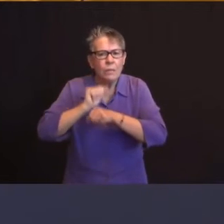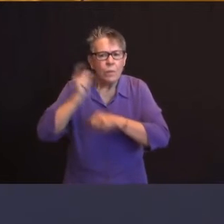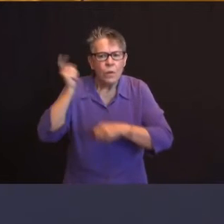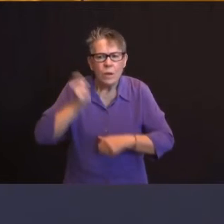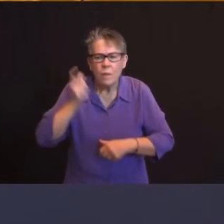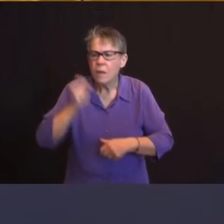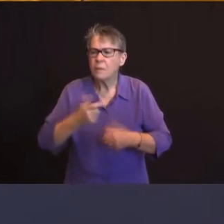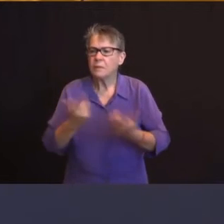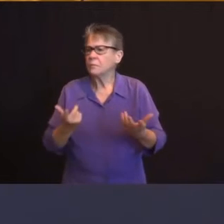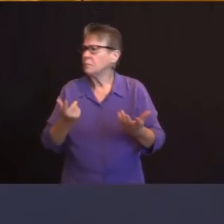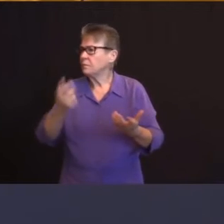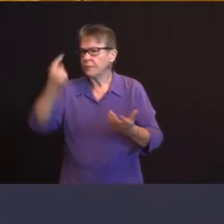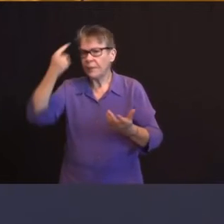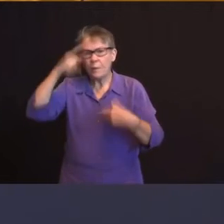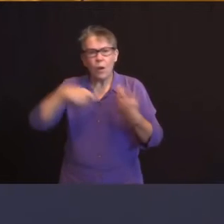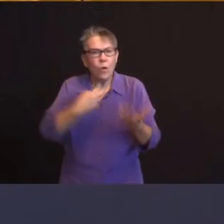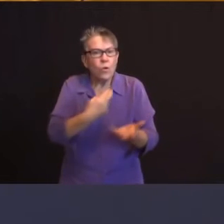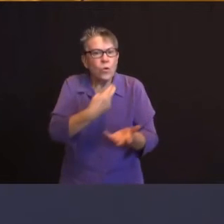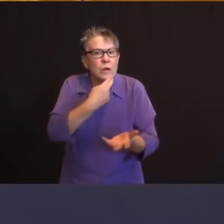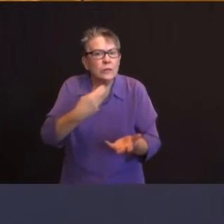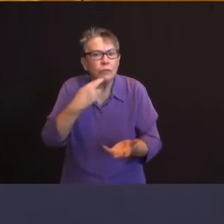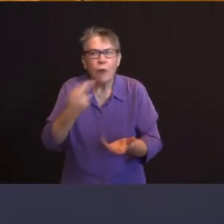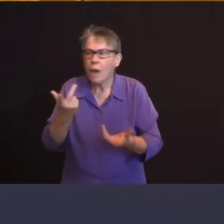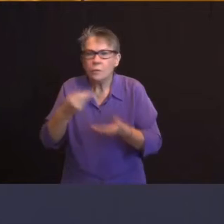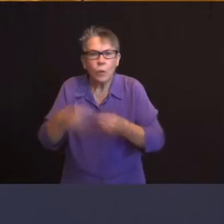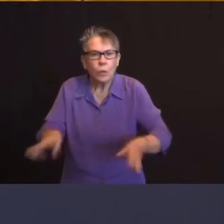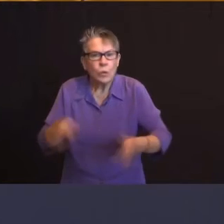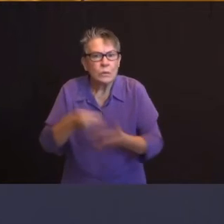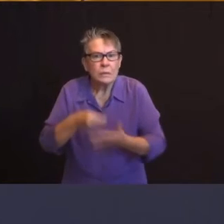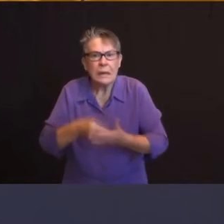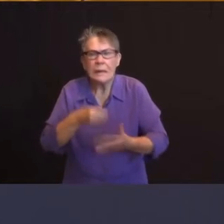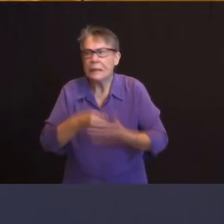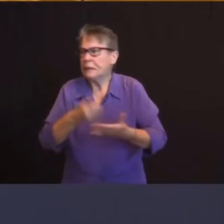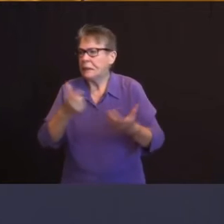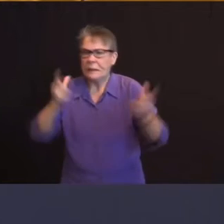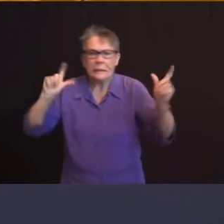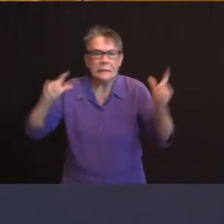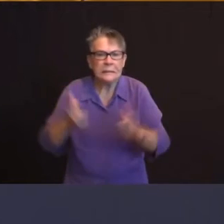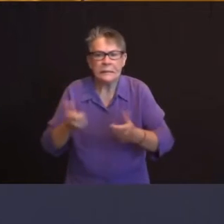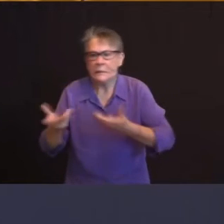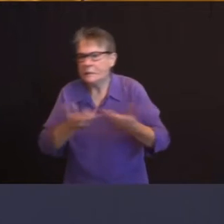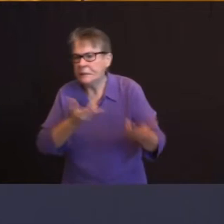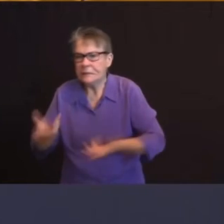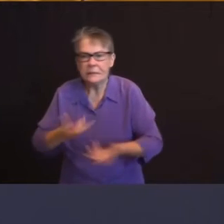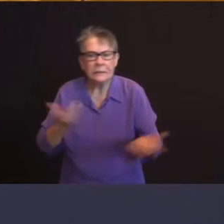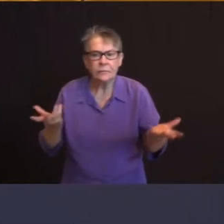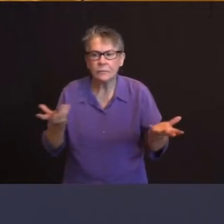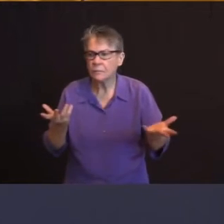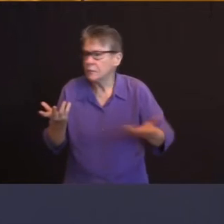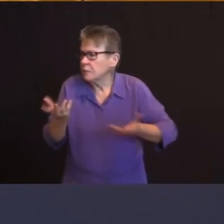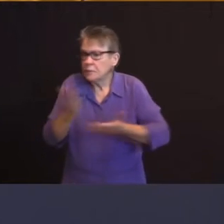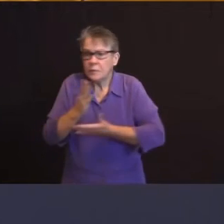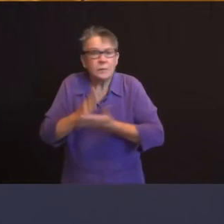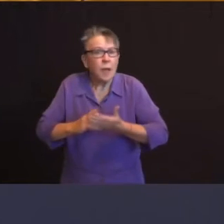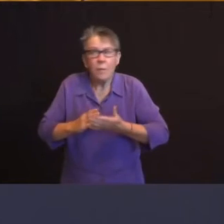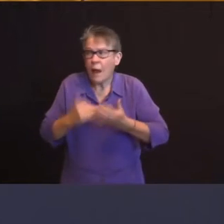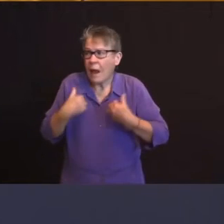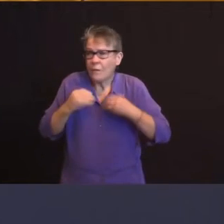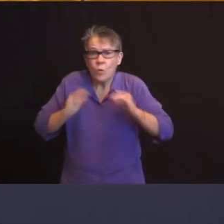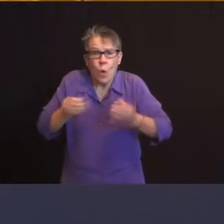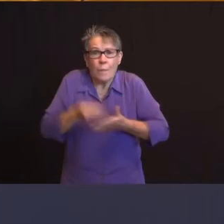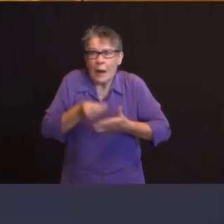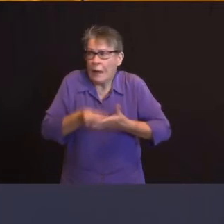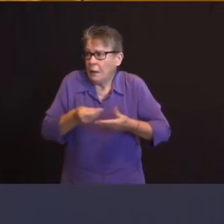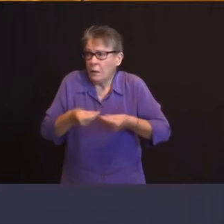be sure if we're going to shut something that it's based on transmission, it's based on the facts. And if we do right now in the absence